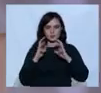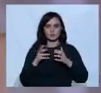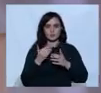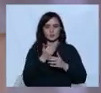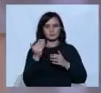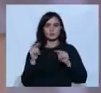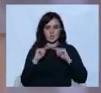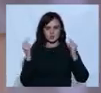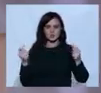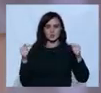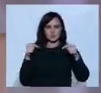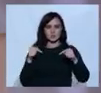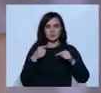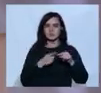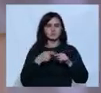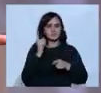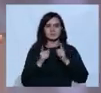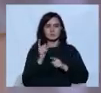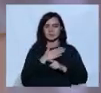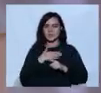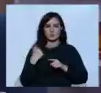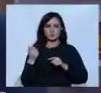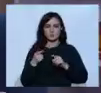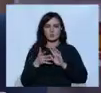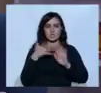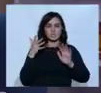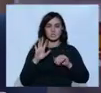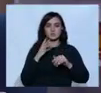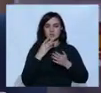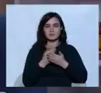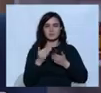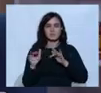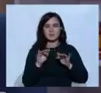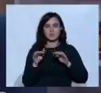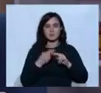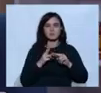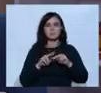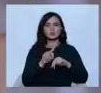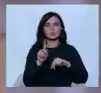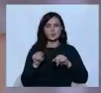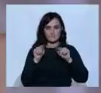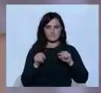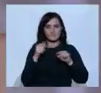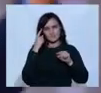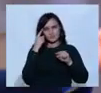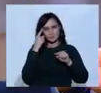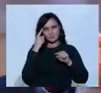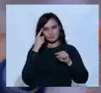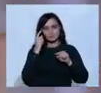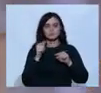hurt over many things. For example, Shylock's daughter sells his dead wife's